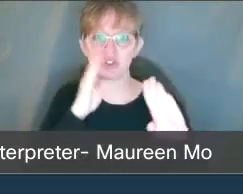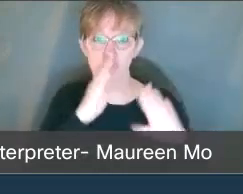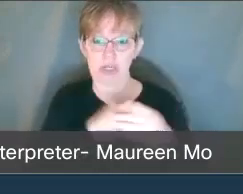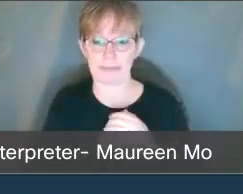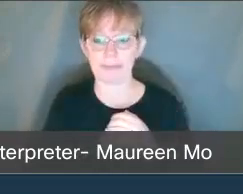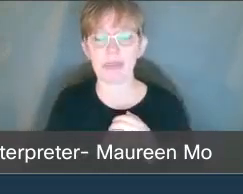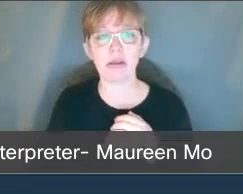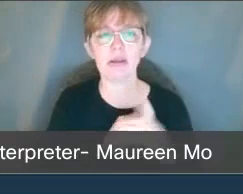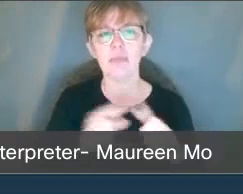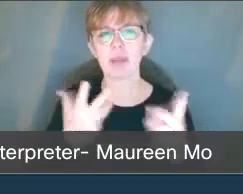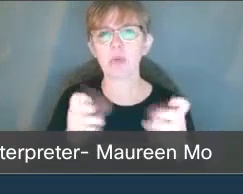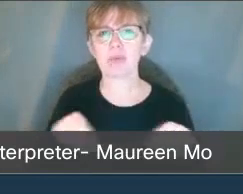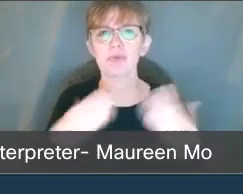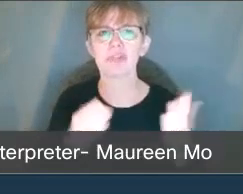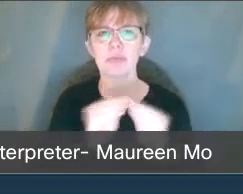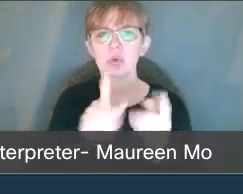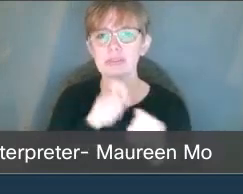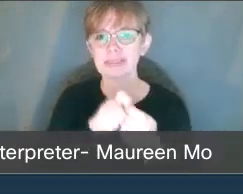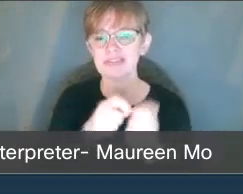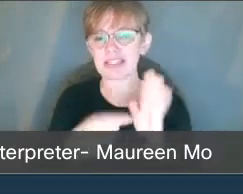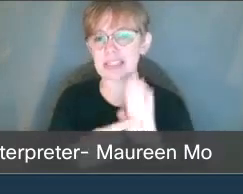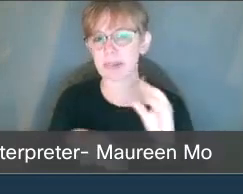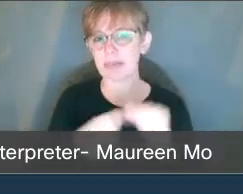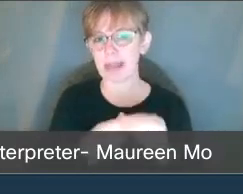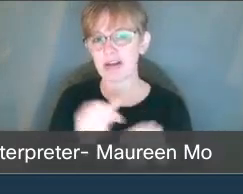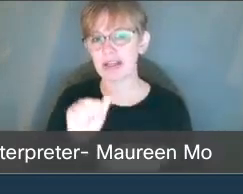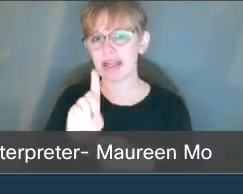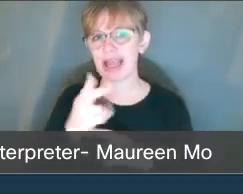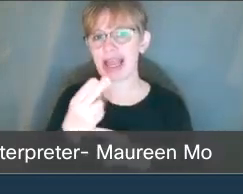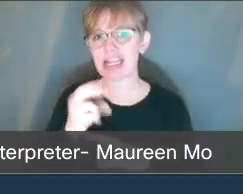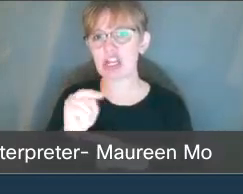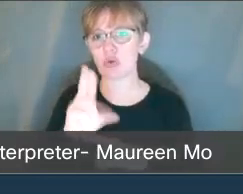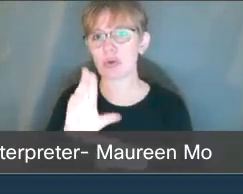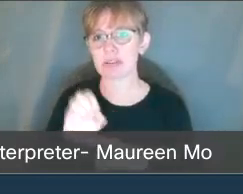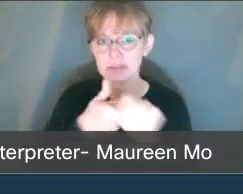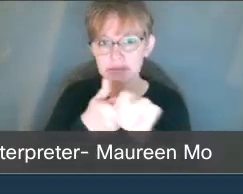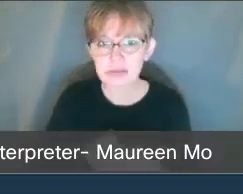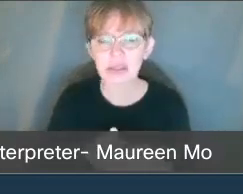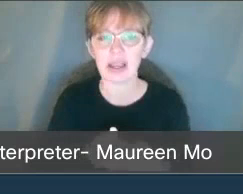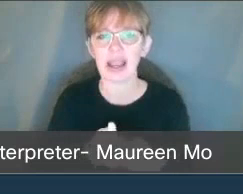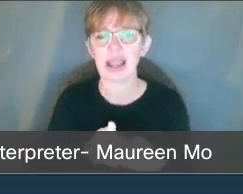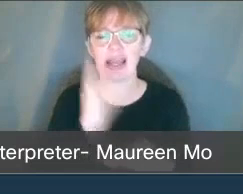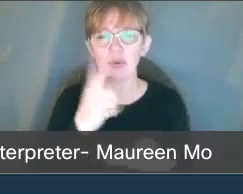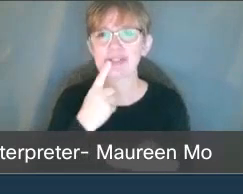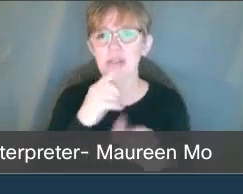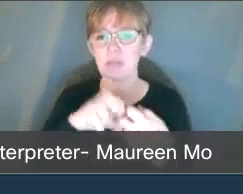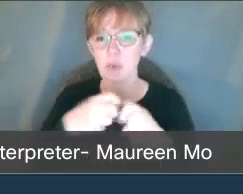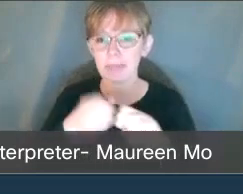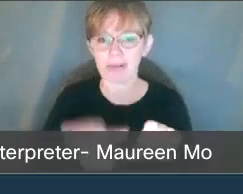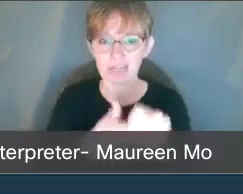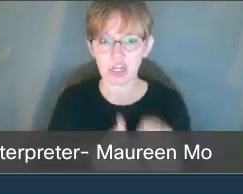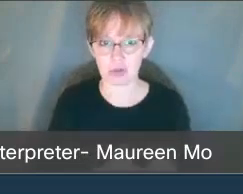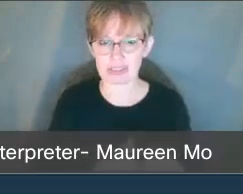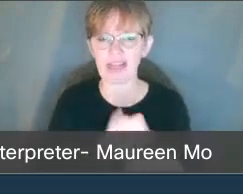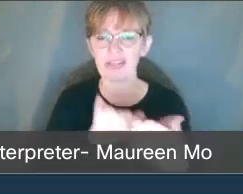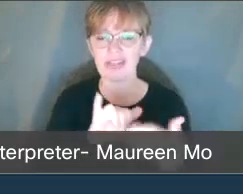concrete example of this issue of adherence and what I would sort of say is the problem of adherence. And this is coming from pretrial